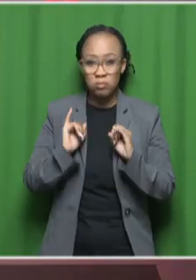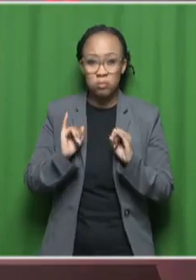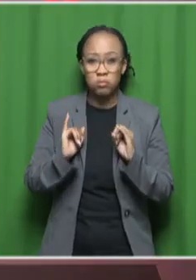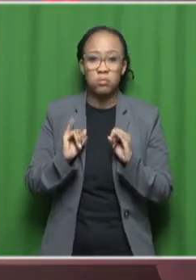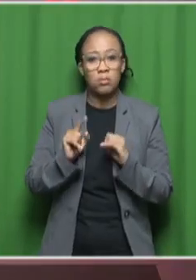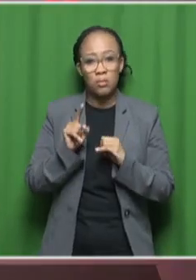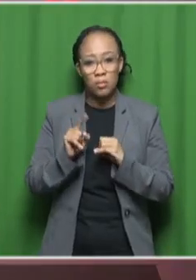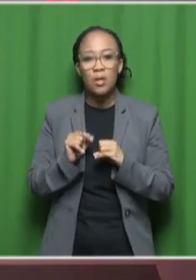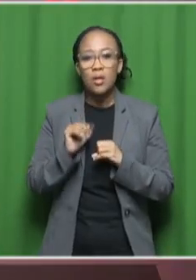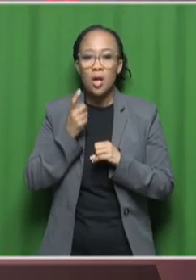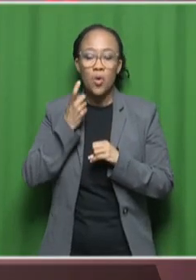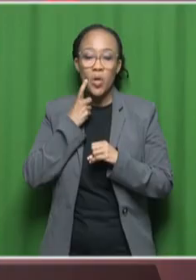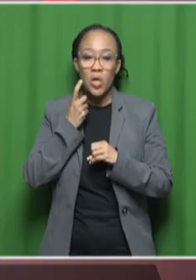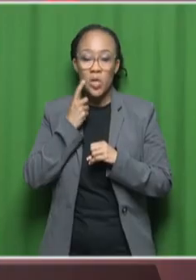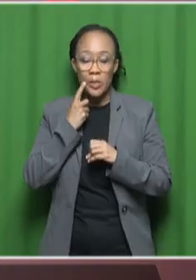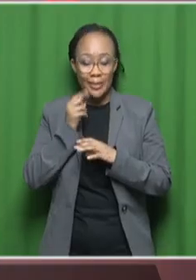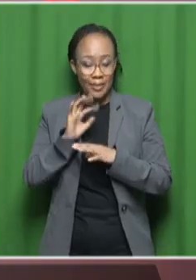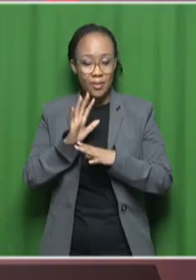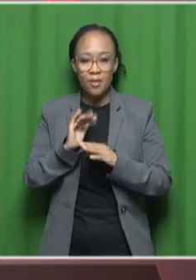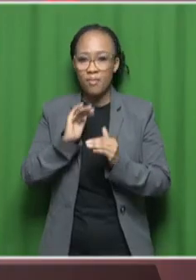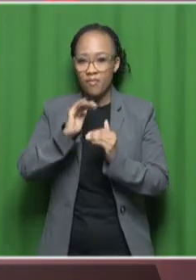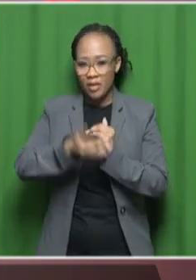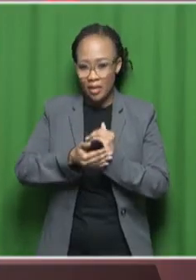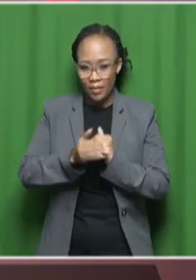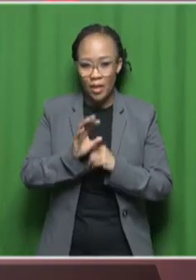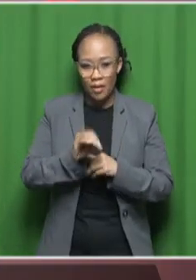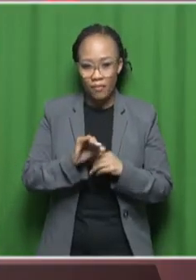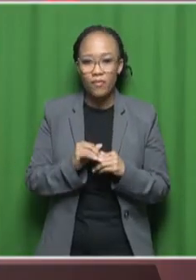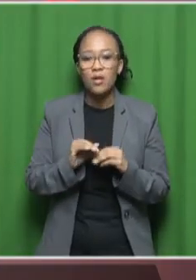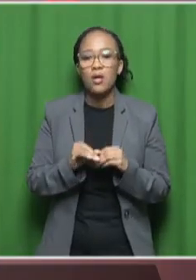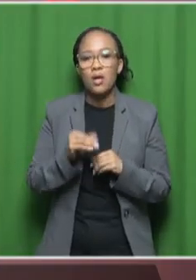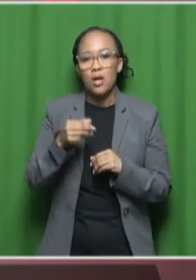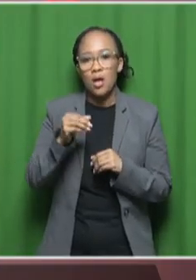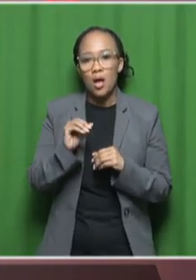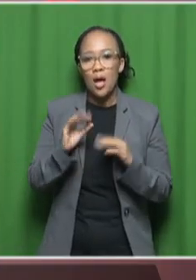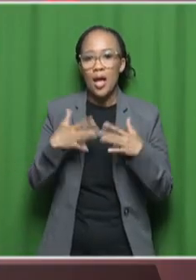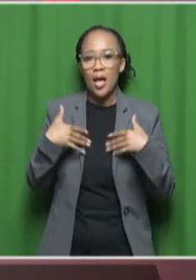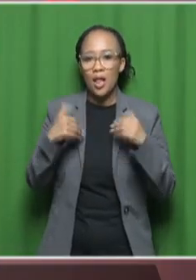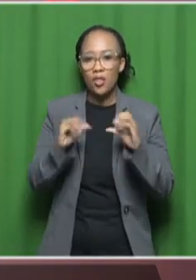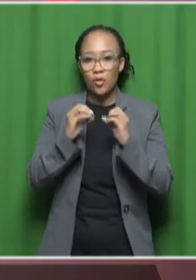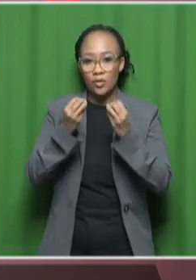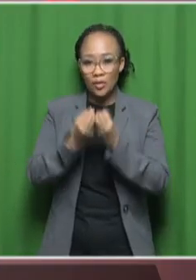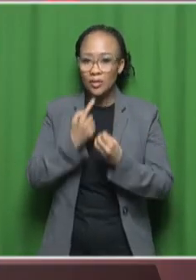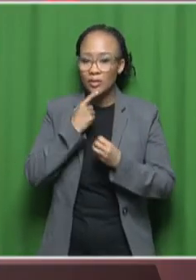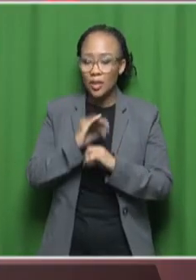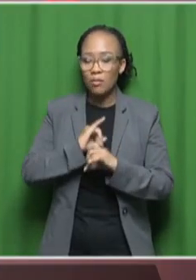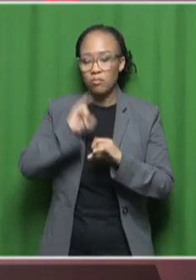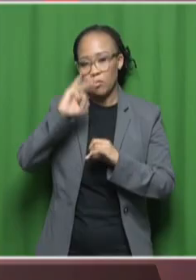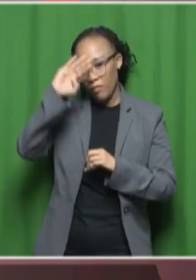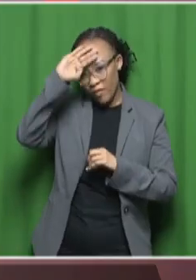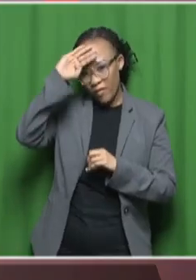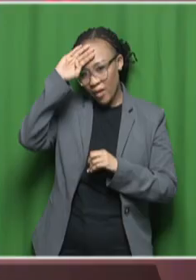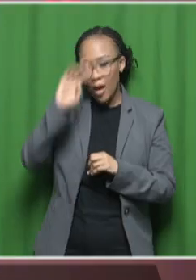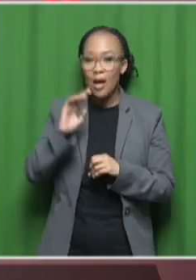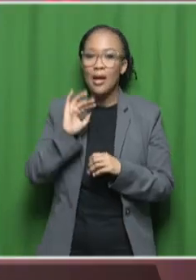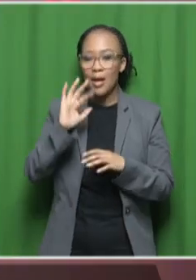easily preventable. Now, according to the World Health Organization, rheumatic fever and rheumatic heart disease claim more